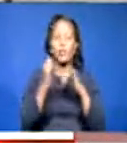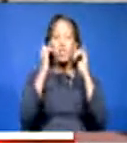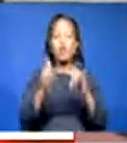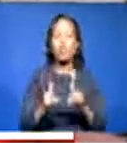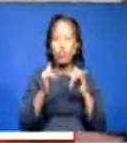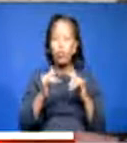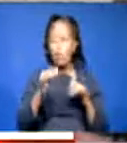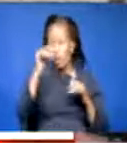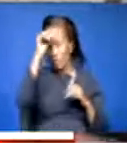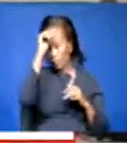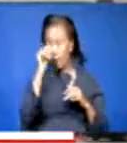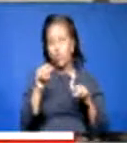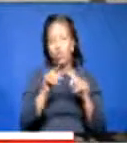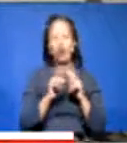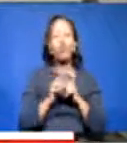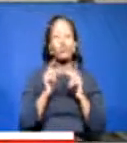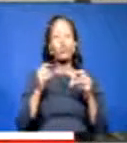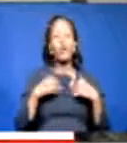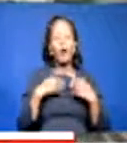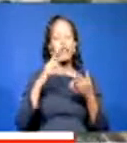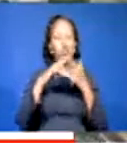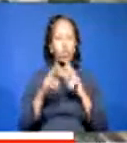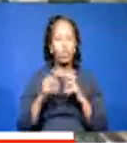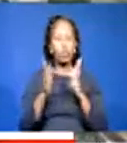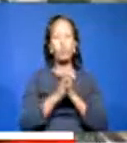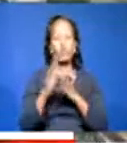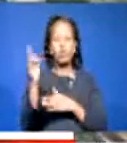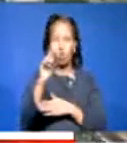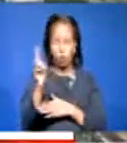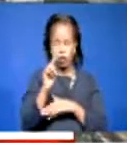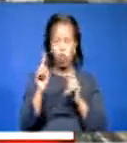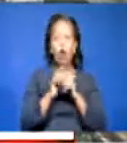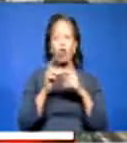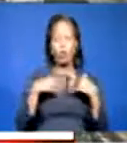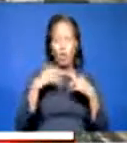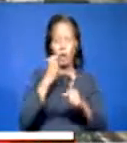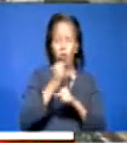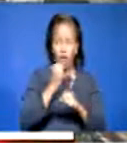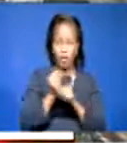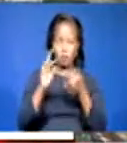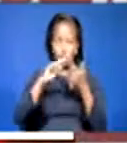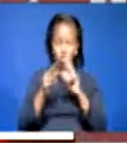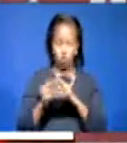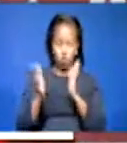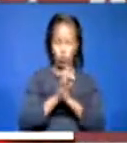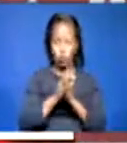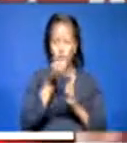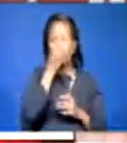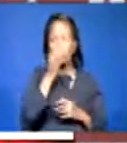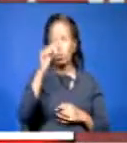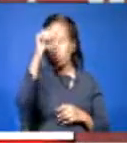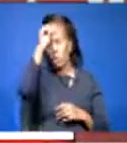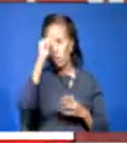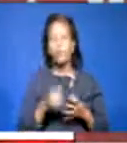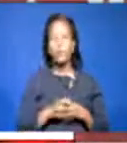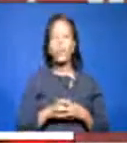Jinping values their relationship with Nairobi and will maintain a close working relationship with President Ruto's government. China and